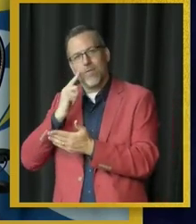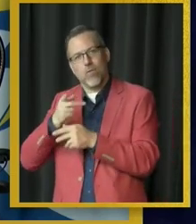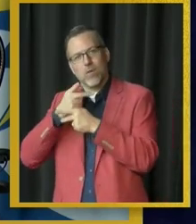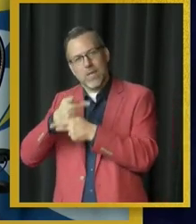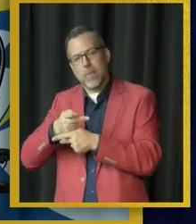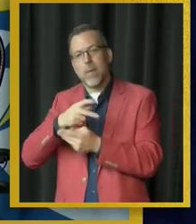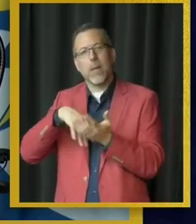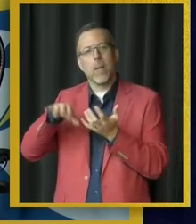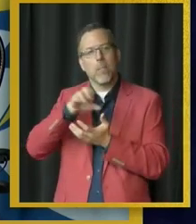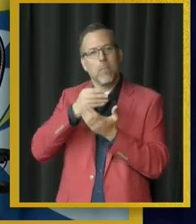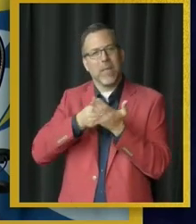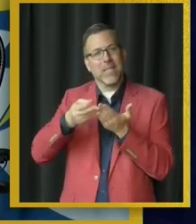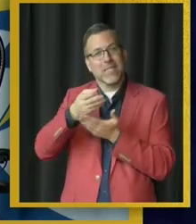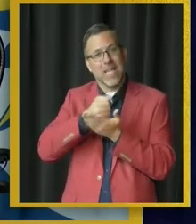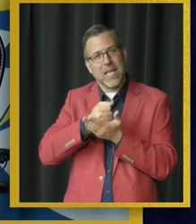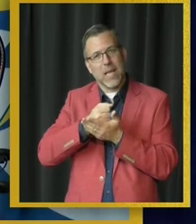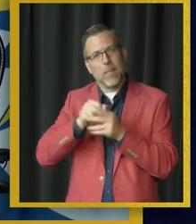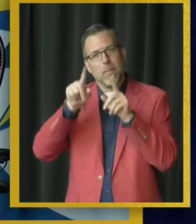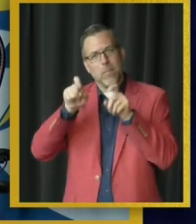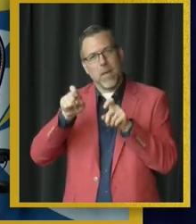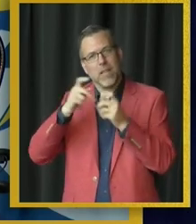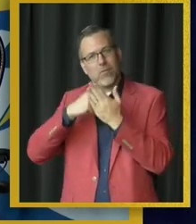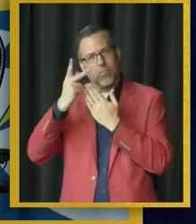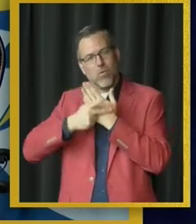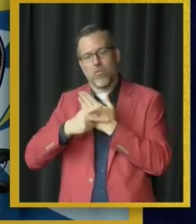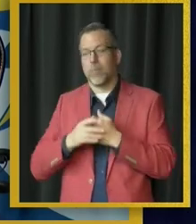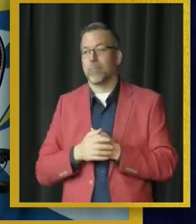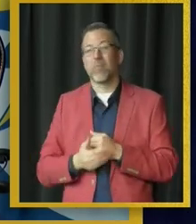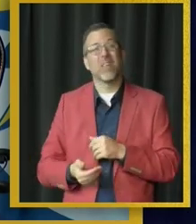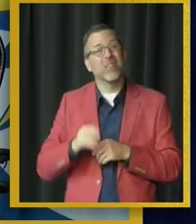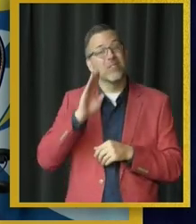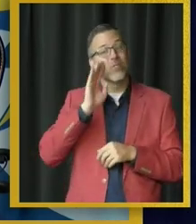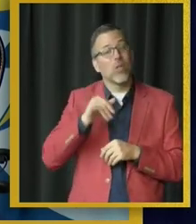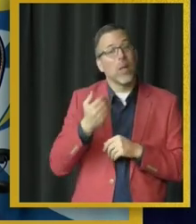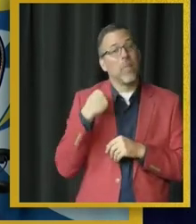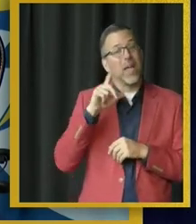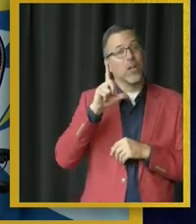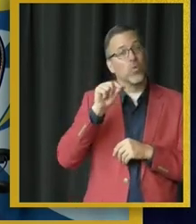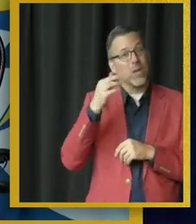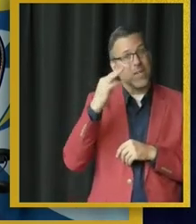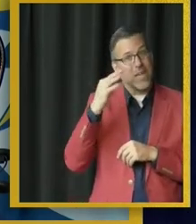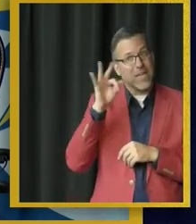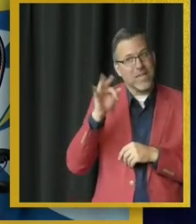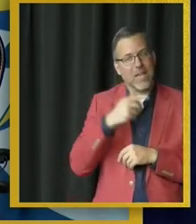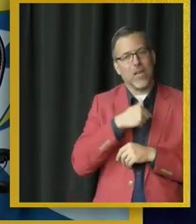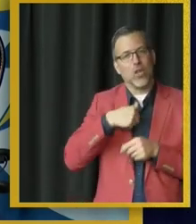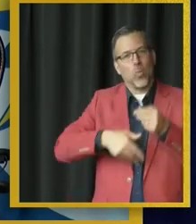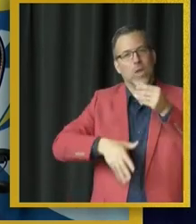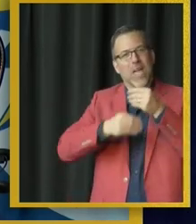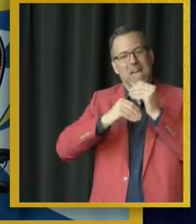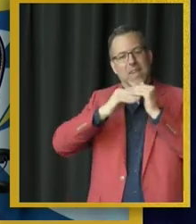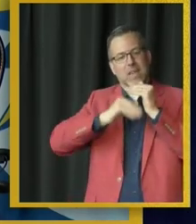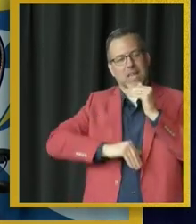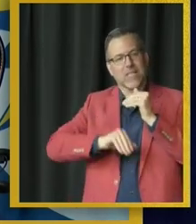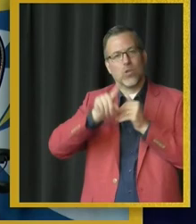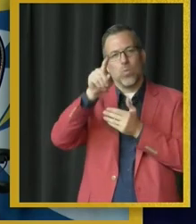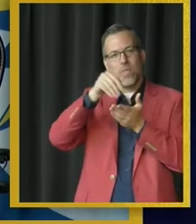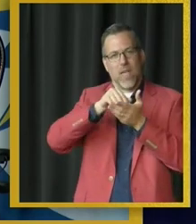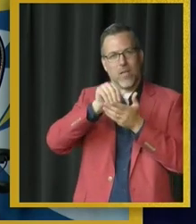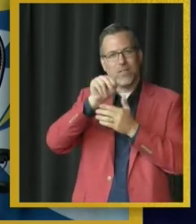income pilot. And for perspective, back in 2019, Nashville added under 1,000 units of affordable